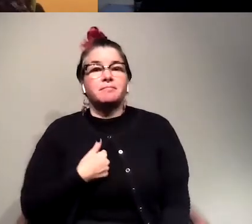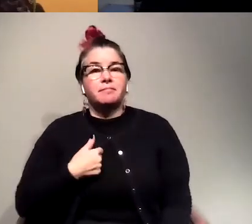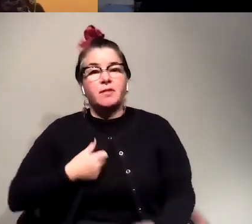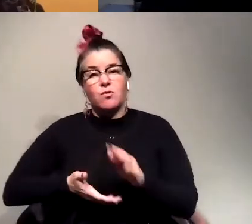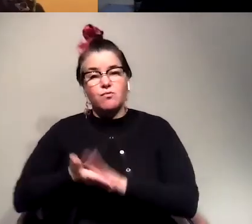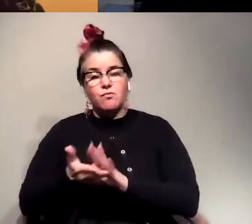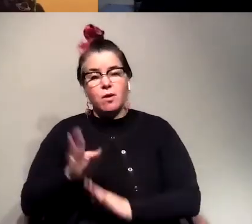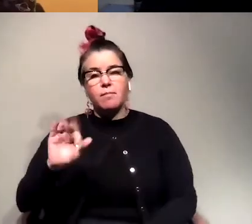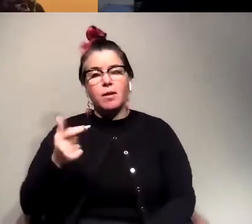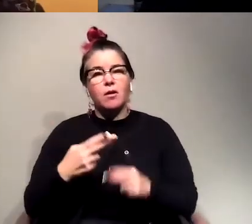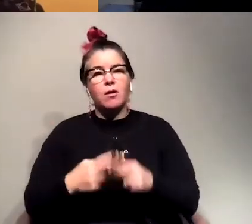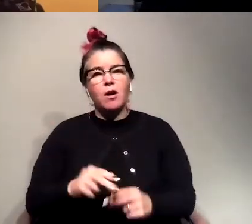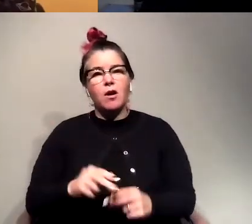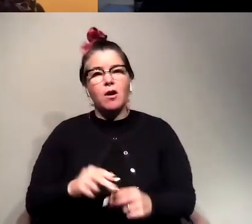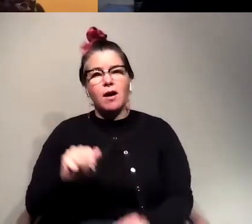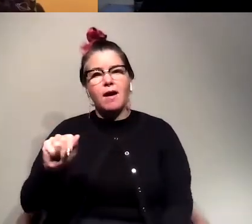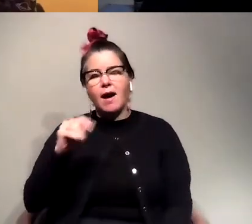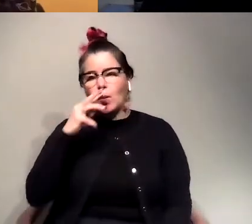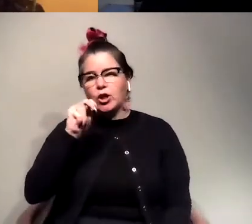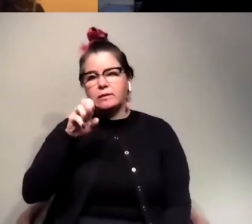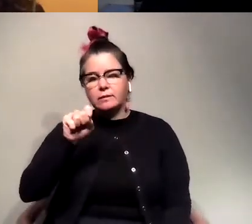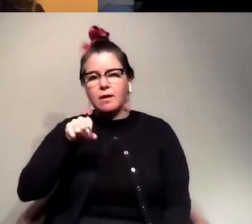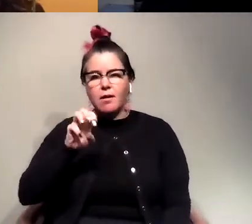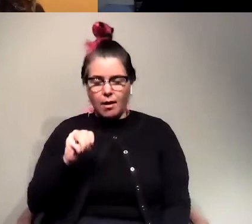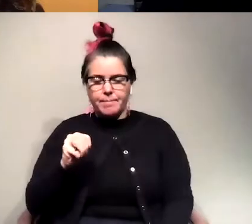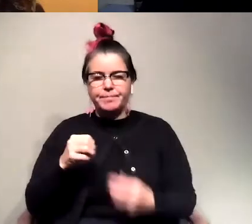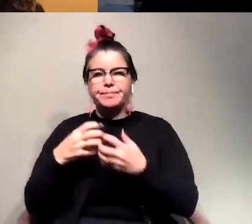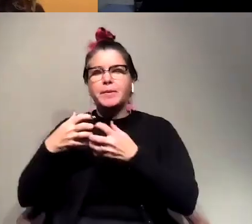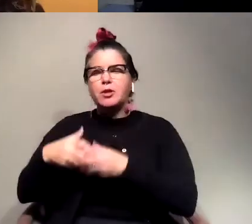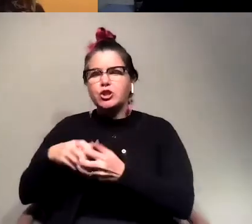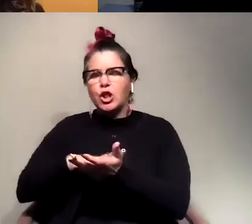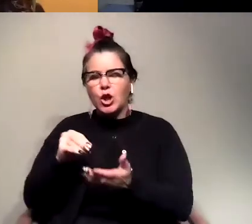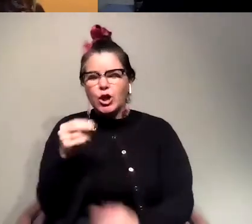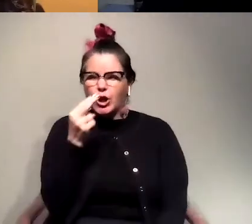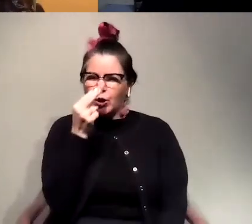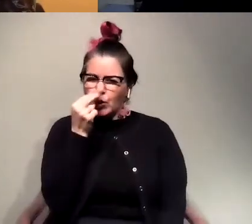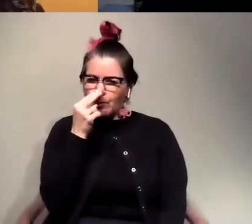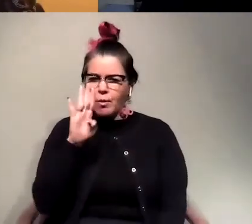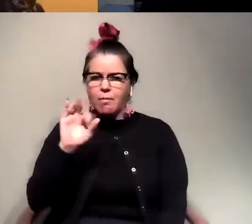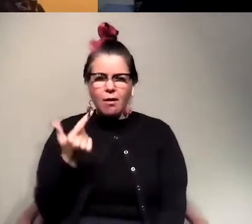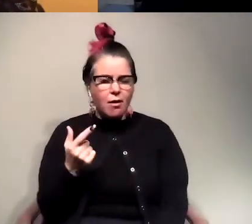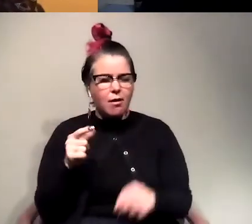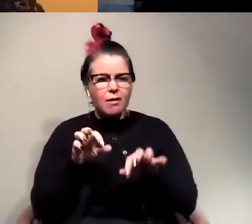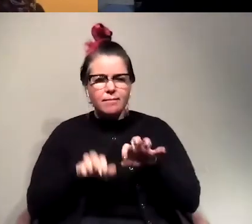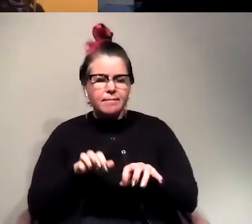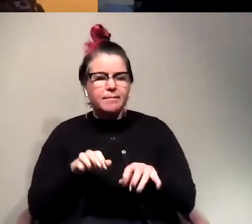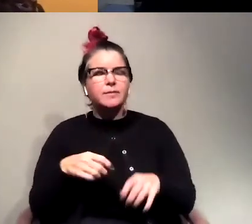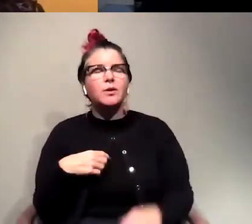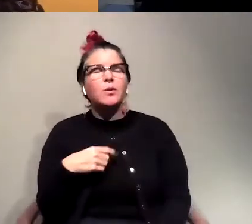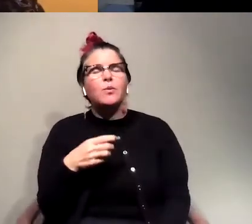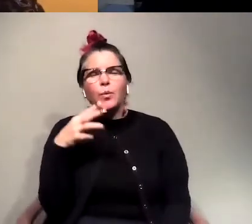blog called AIweirdness.com, and it's a machine learning humor blog. So looking at weird stuff